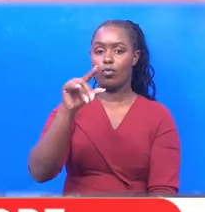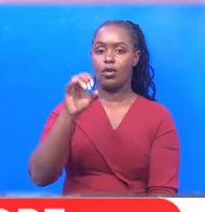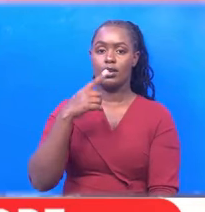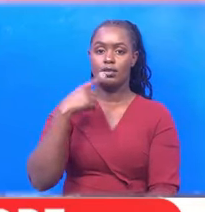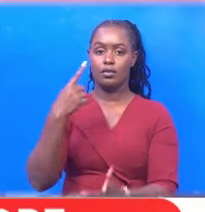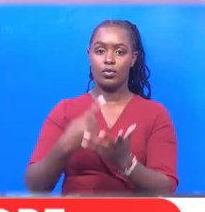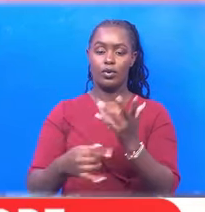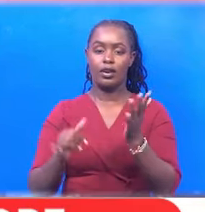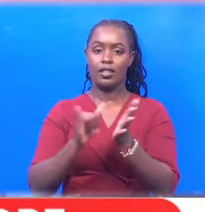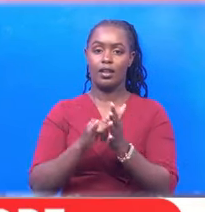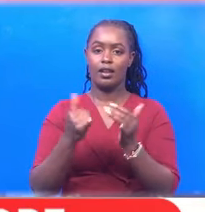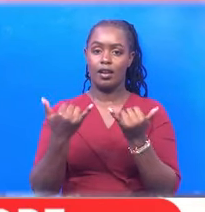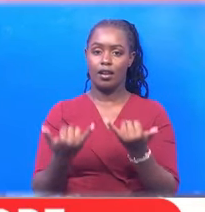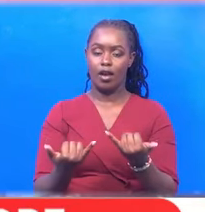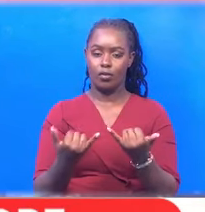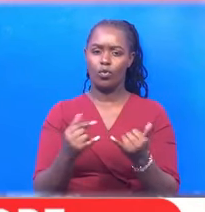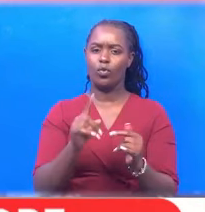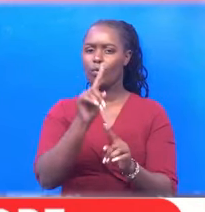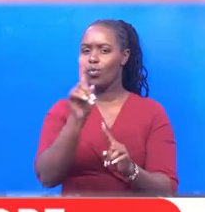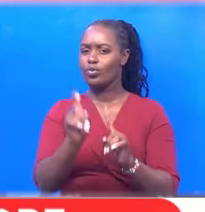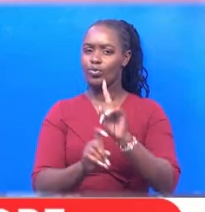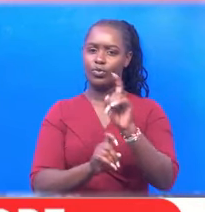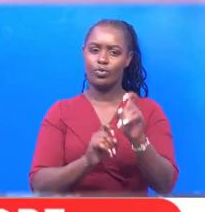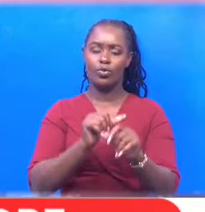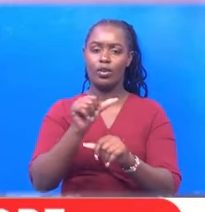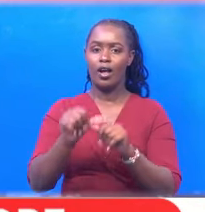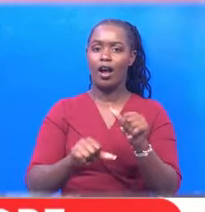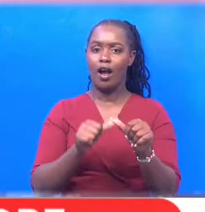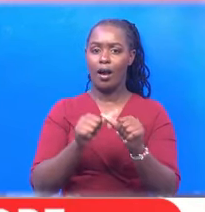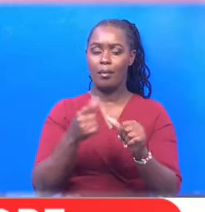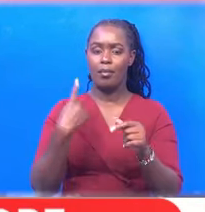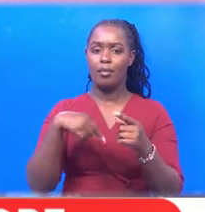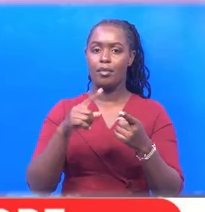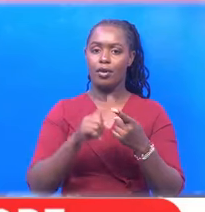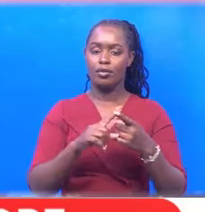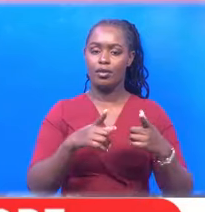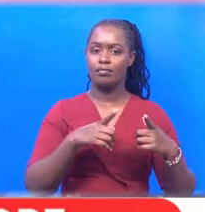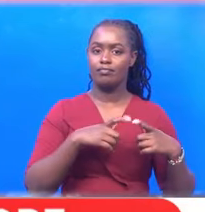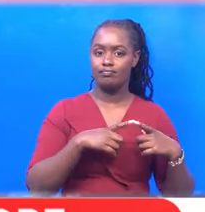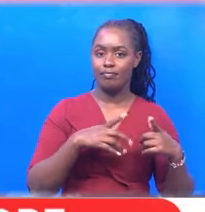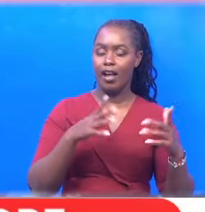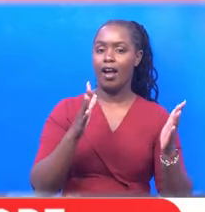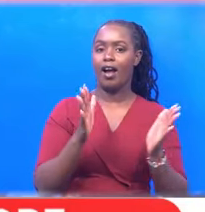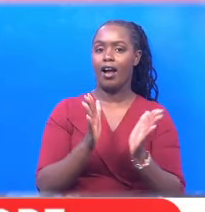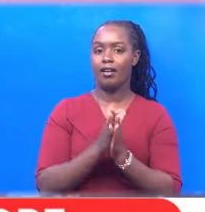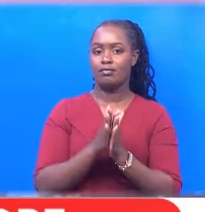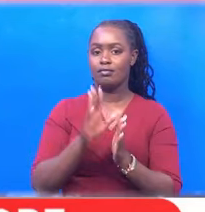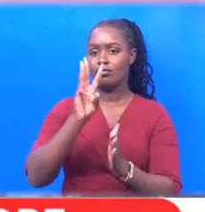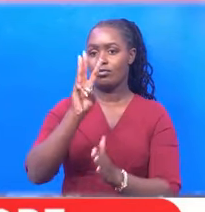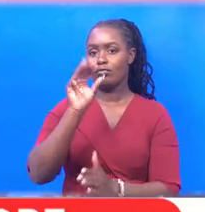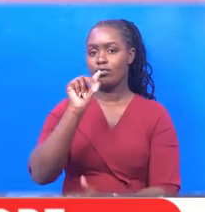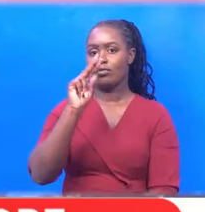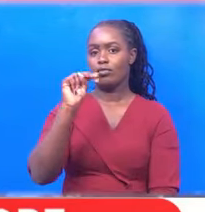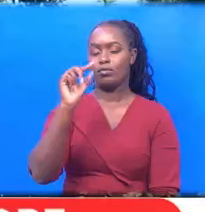emerging regarding the love that turned sour between Wangari and her suspected killer.